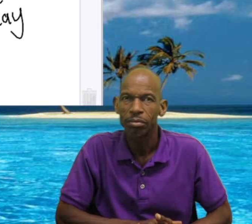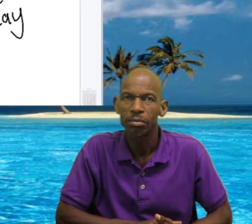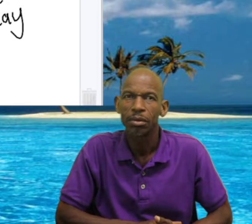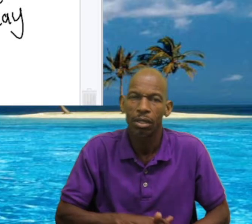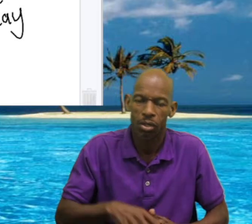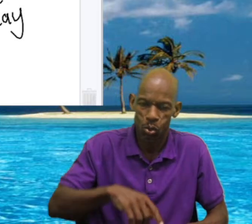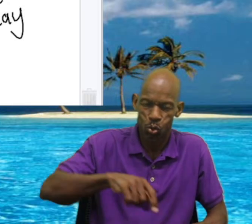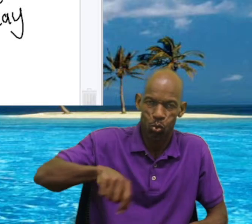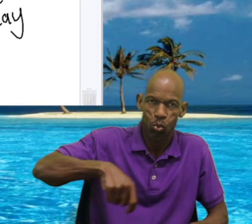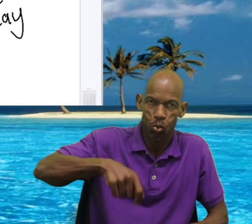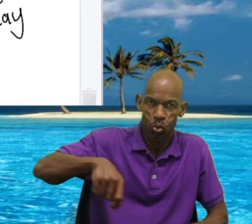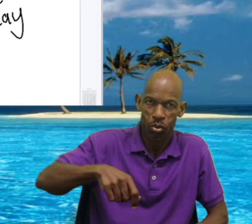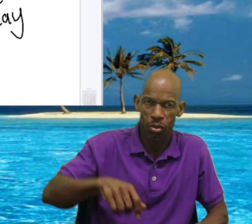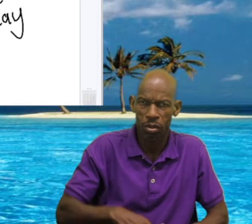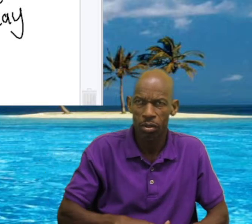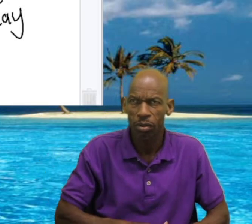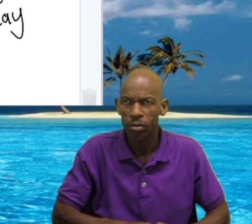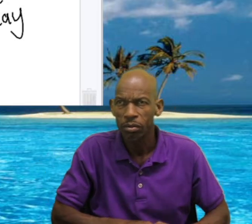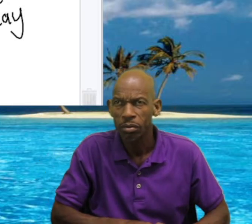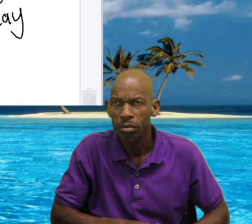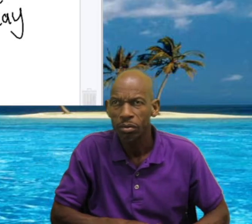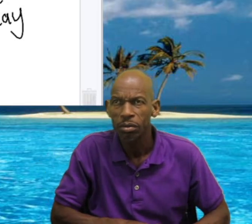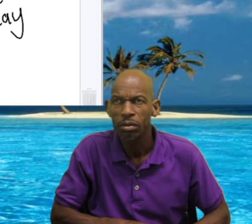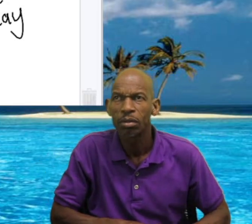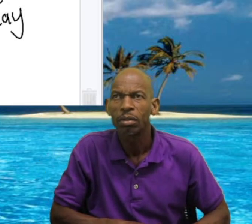cooking. What's that?